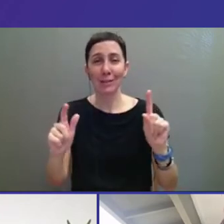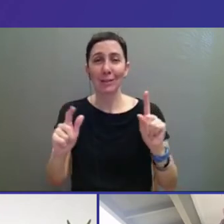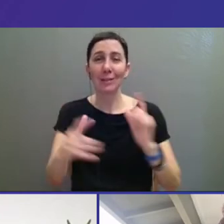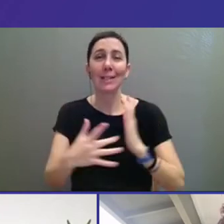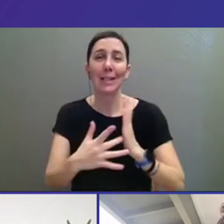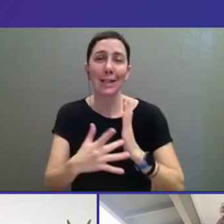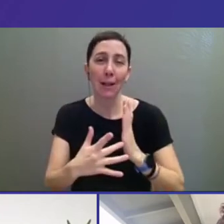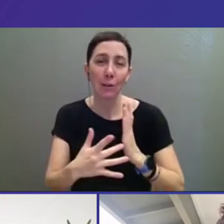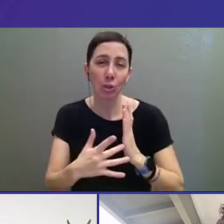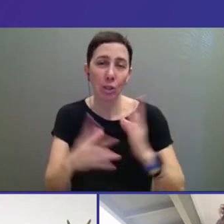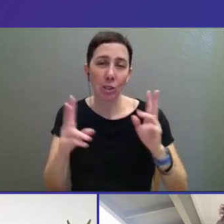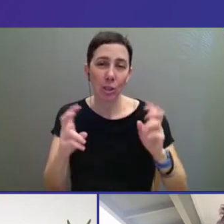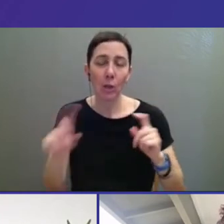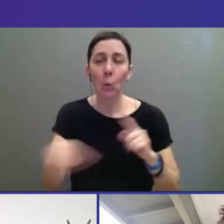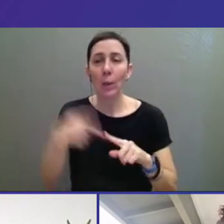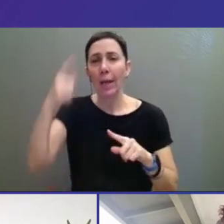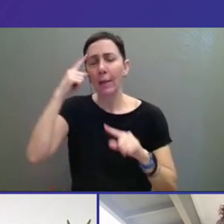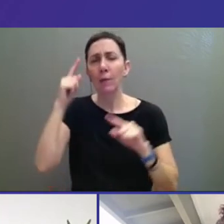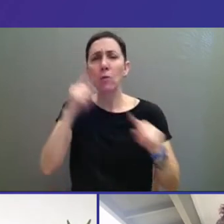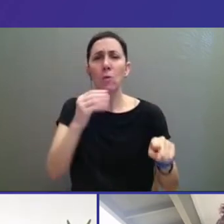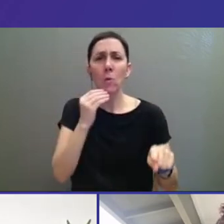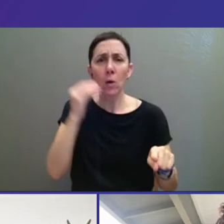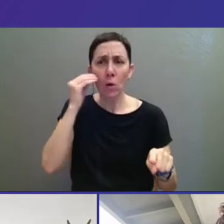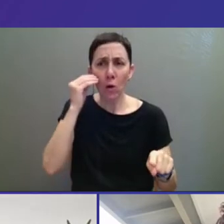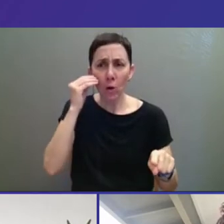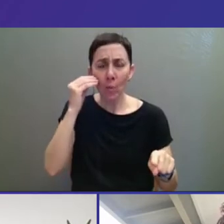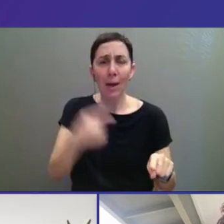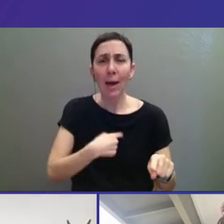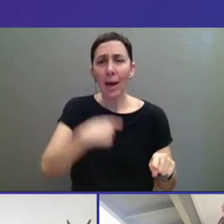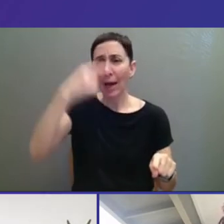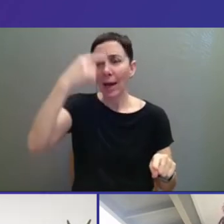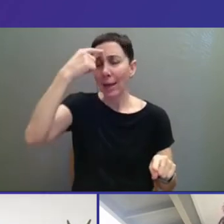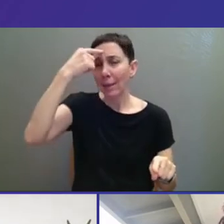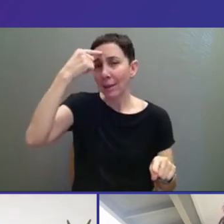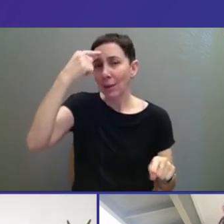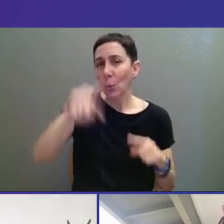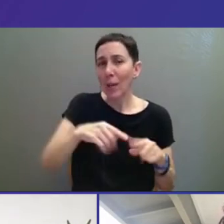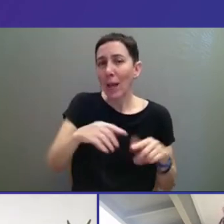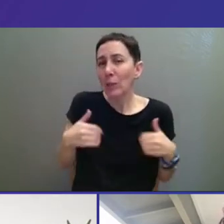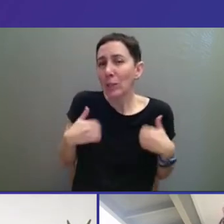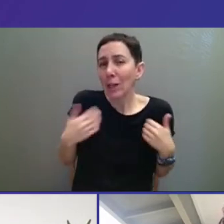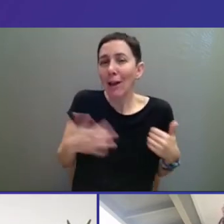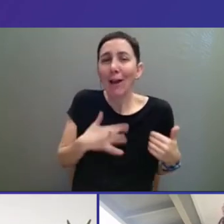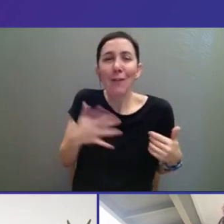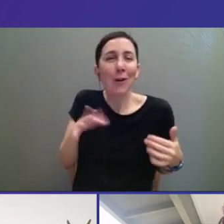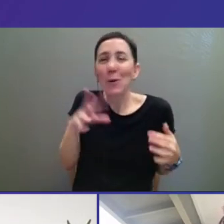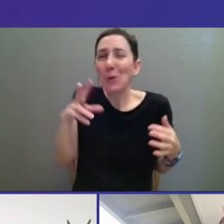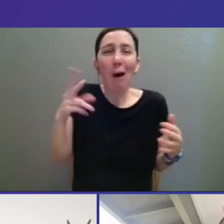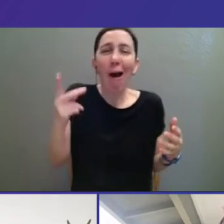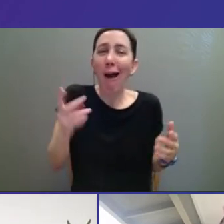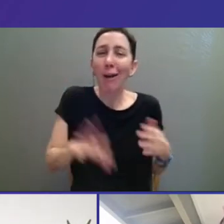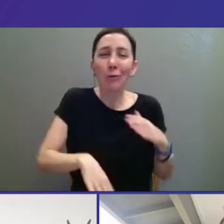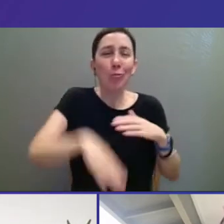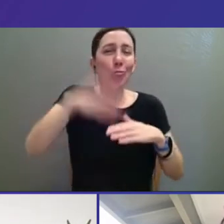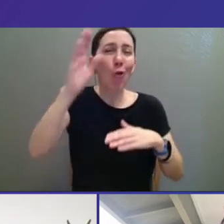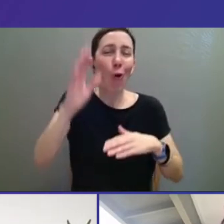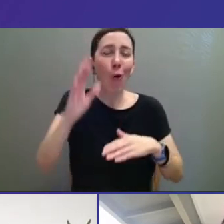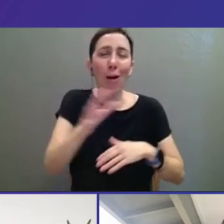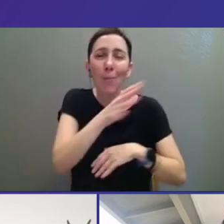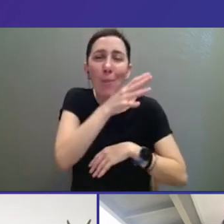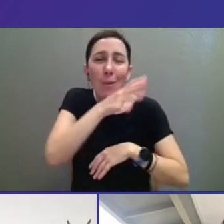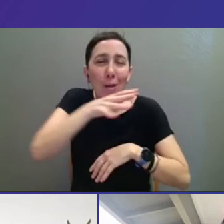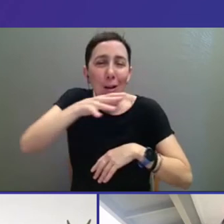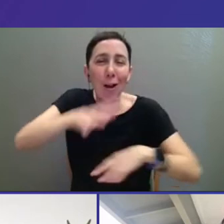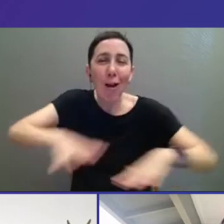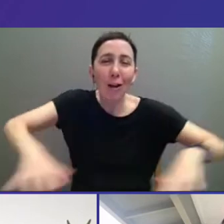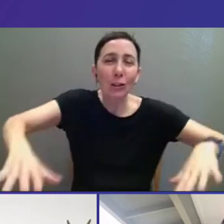I think about going home, I think about reclaiming a wildness that I felt as a child growing up in the country on a small